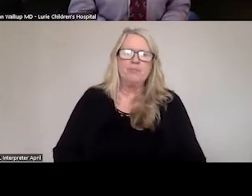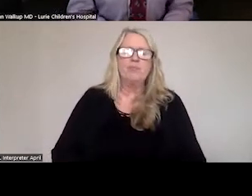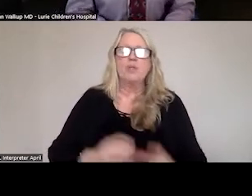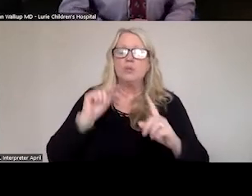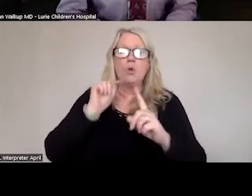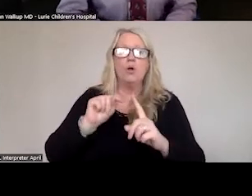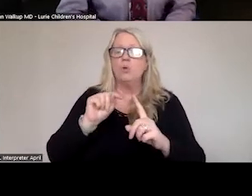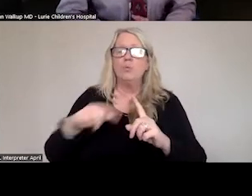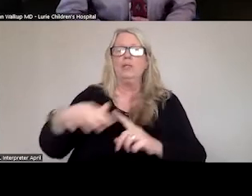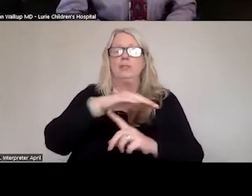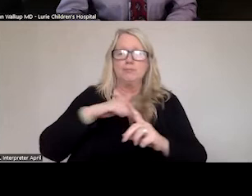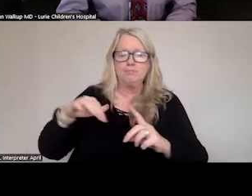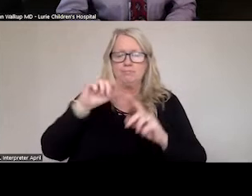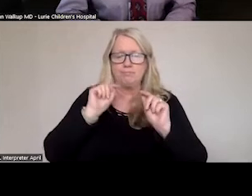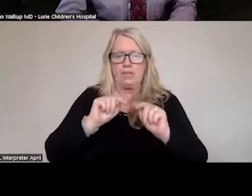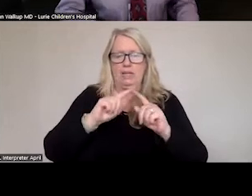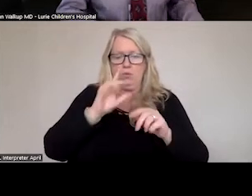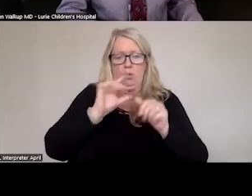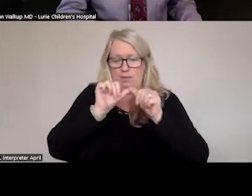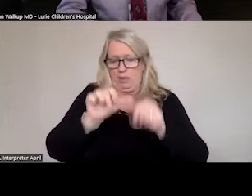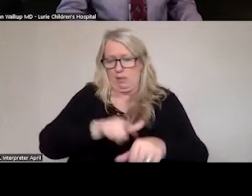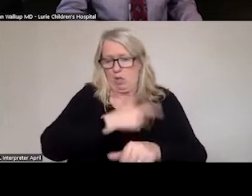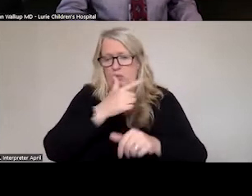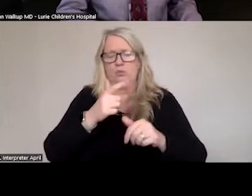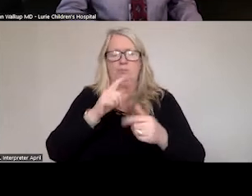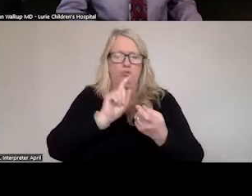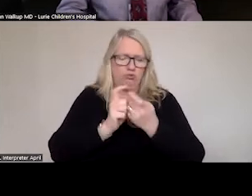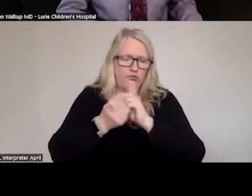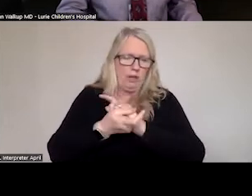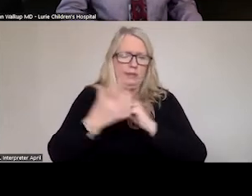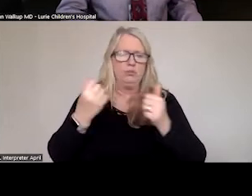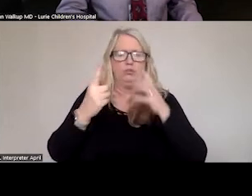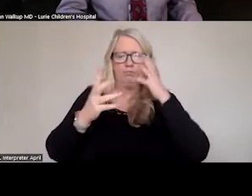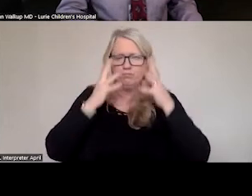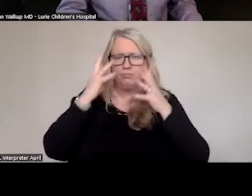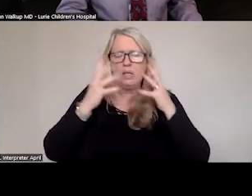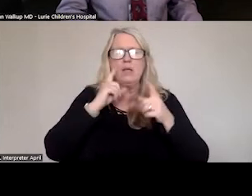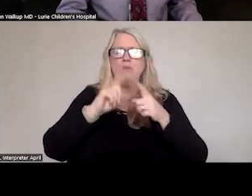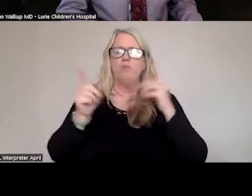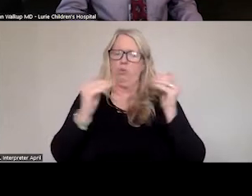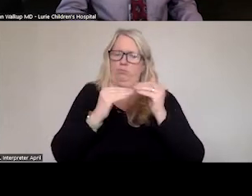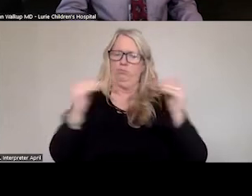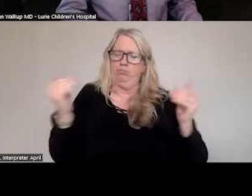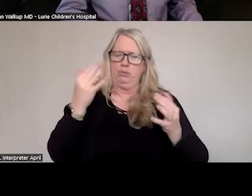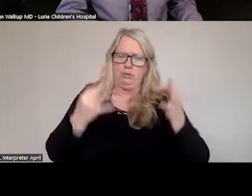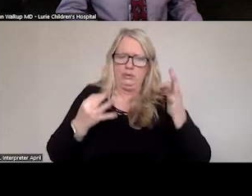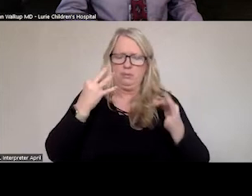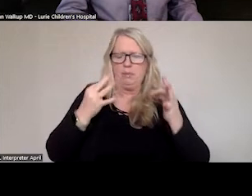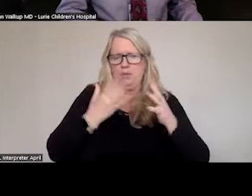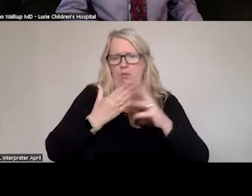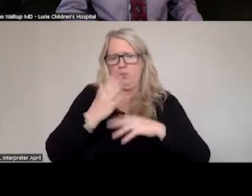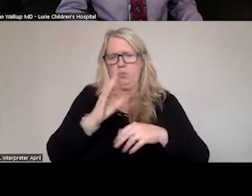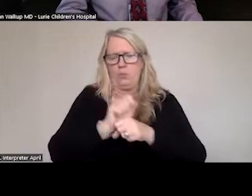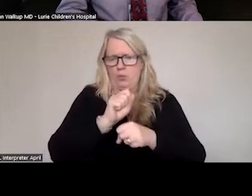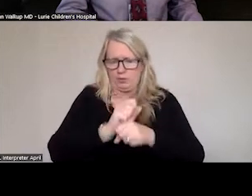really the work around the long-term narrative changes and the creation of truly racially just systems that we seek through the work.